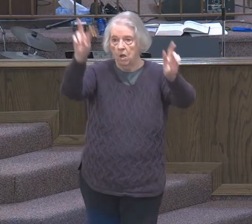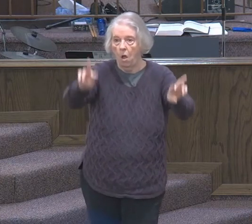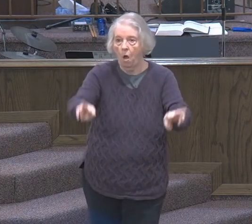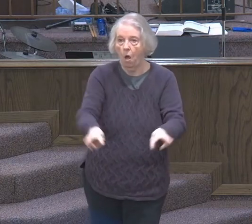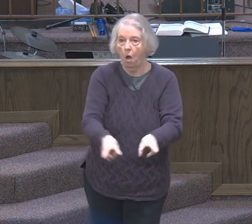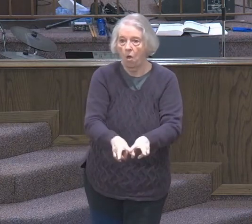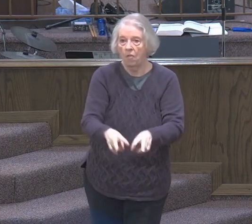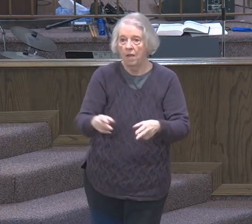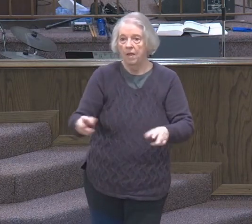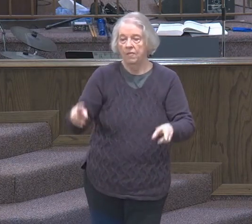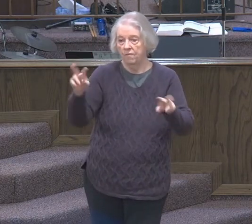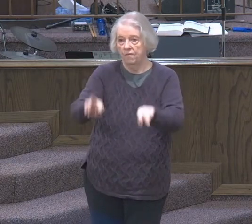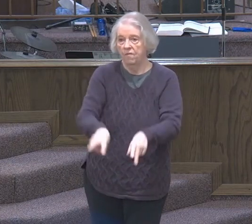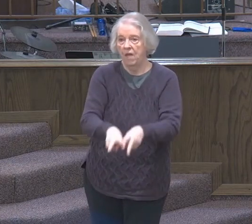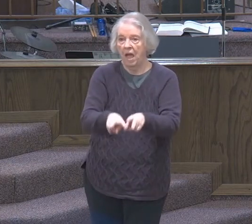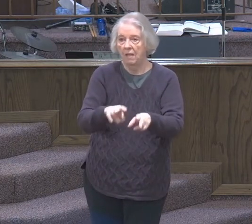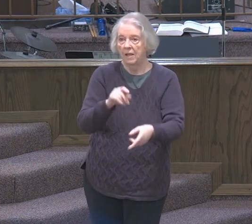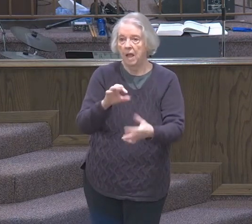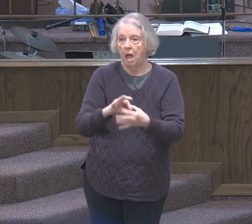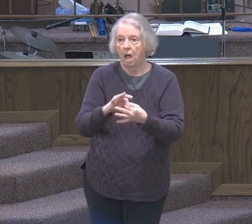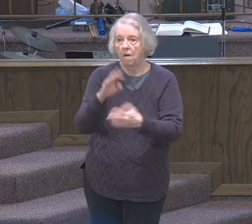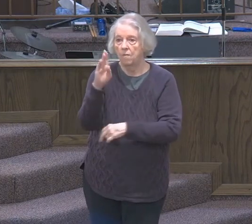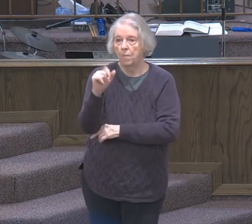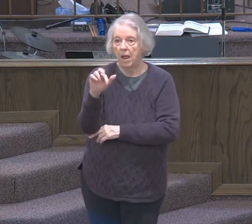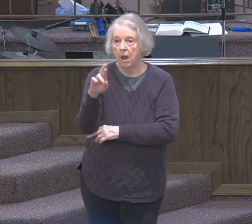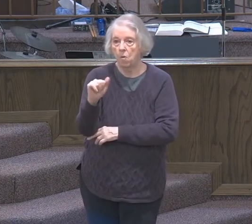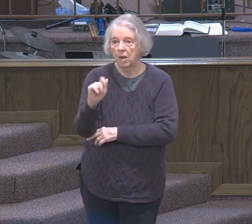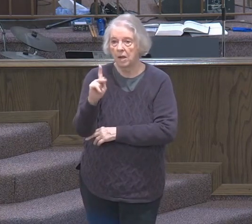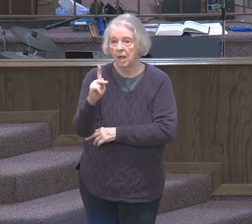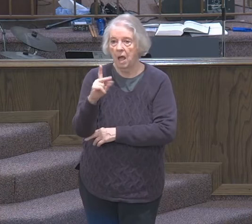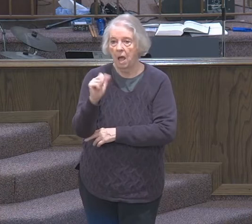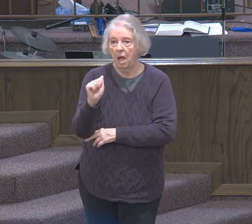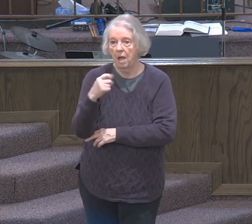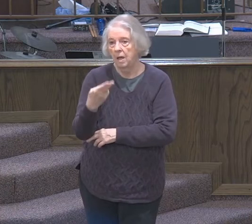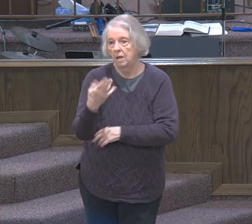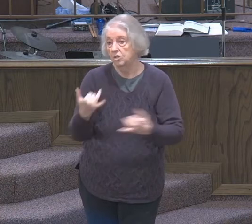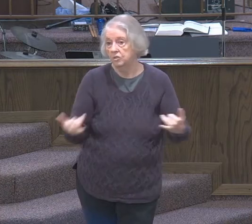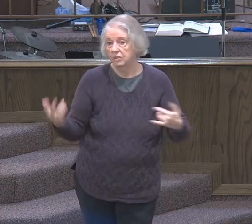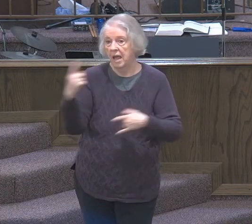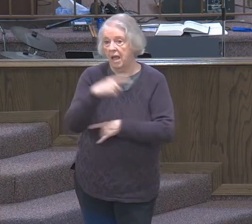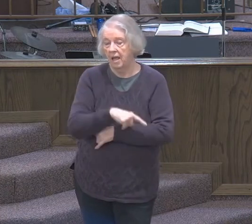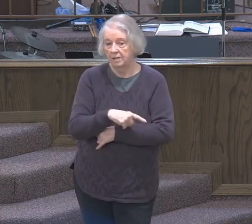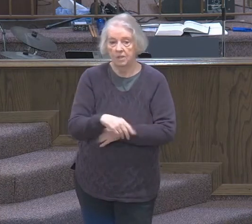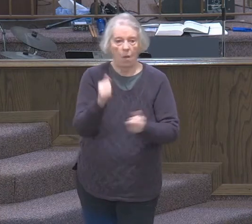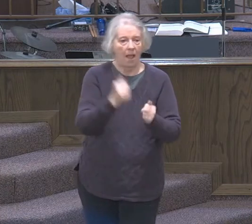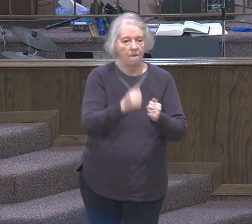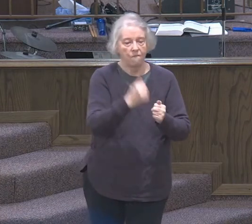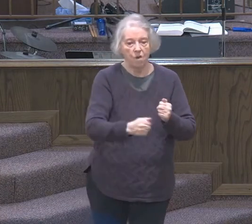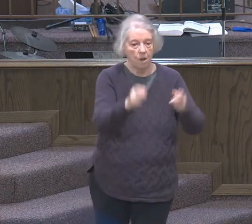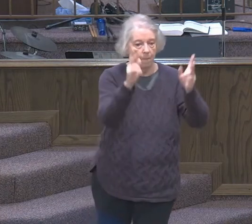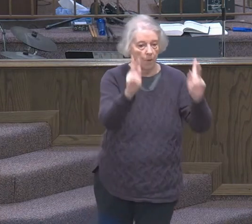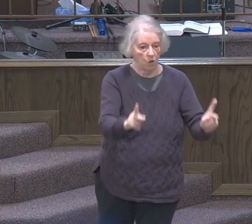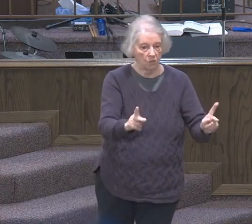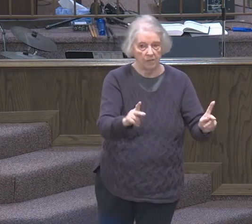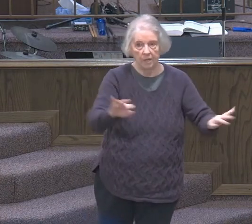Beraka until this day. Verse 27, then they returned, every man of Judah and Jerusalem,